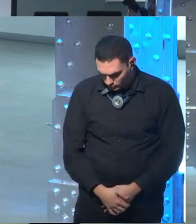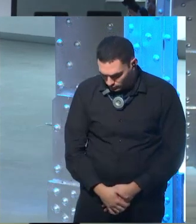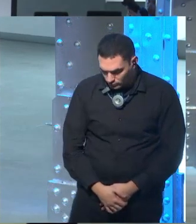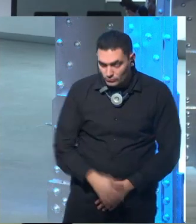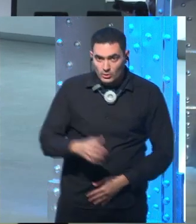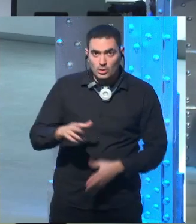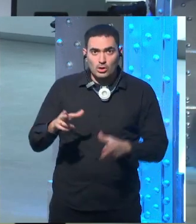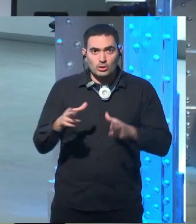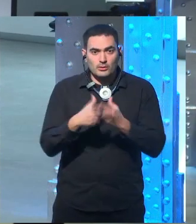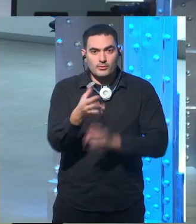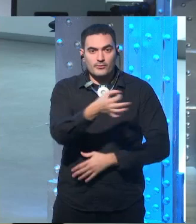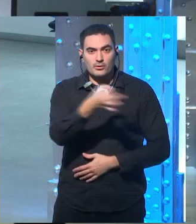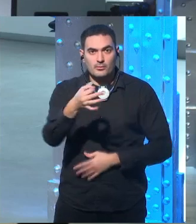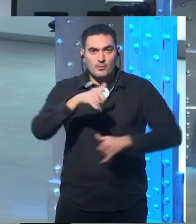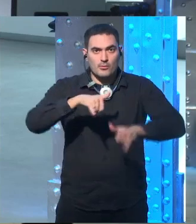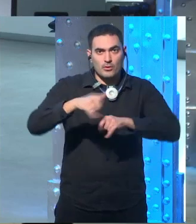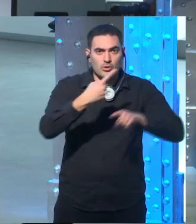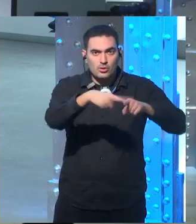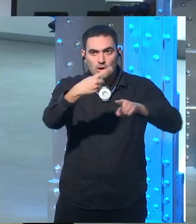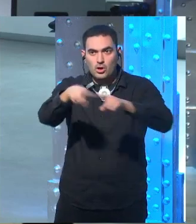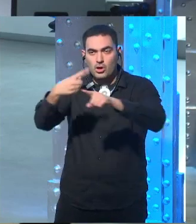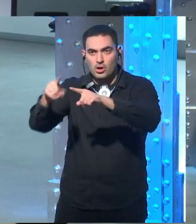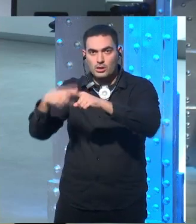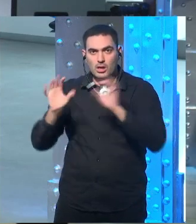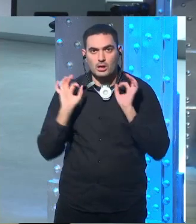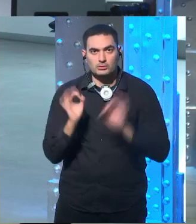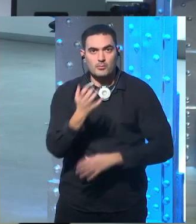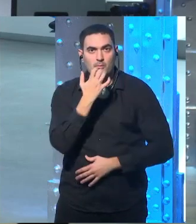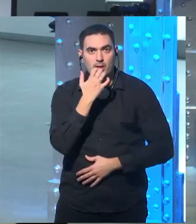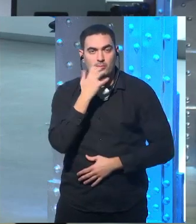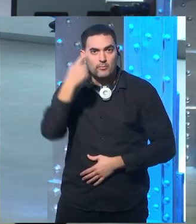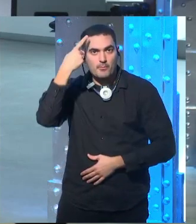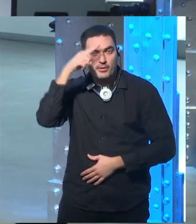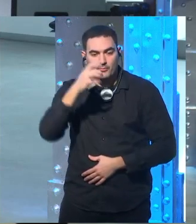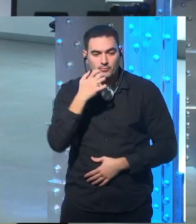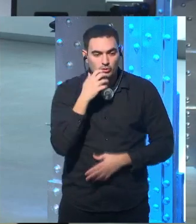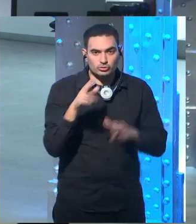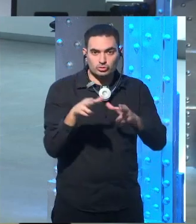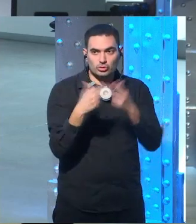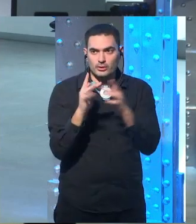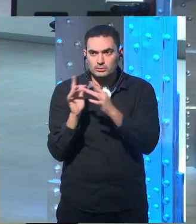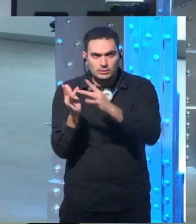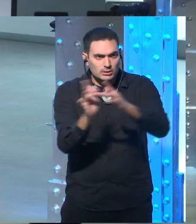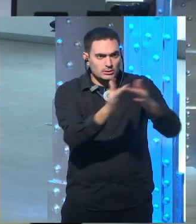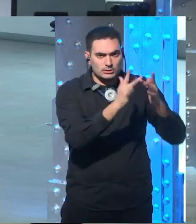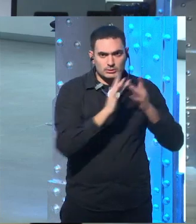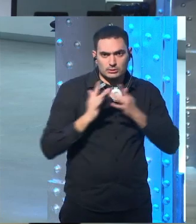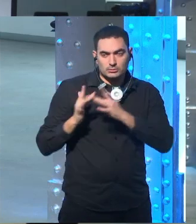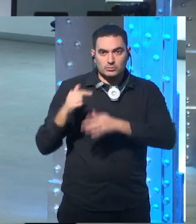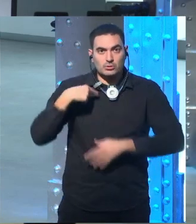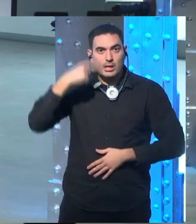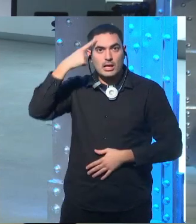of irregular objects. If you take complex social interactions, I think the state of automation is